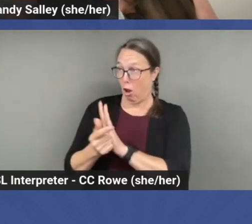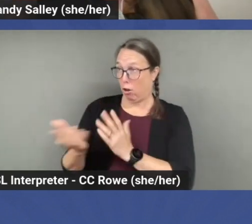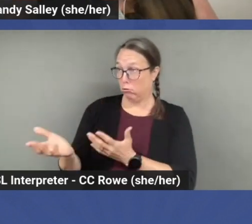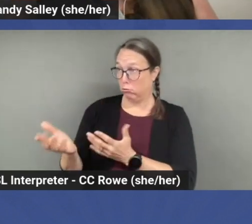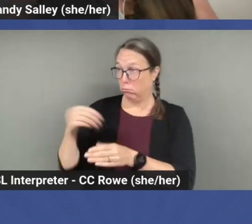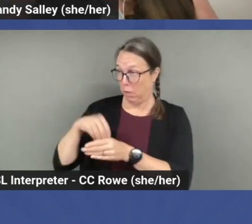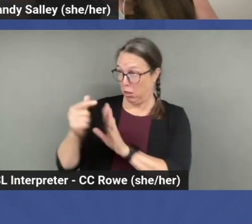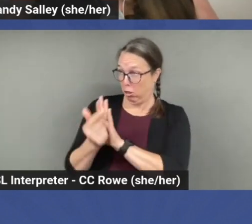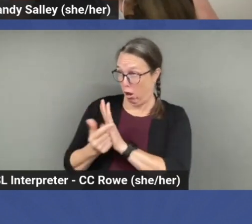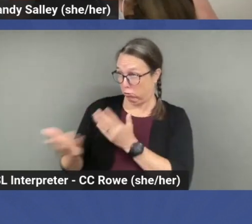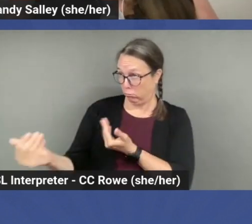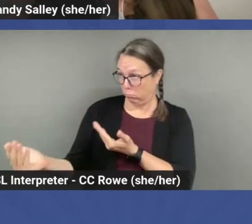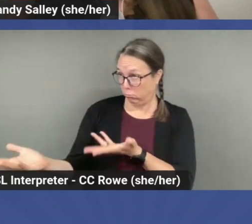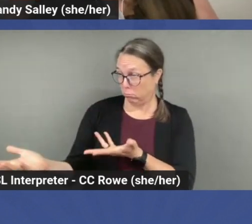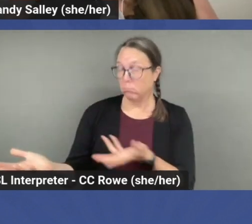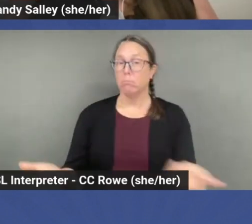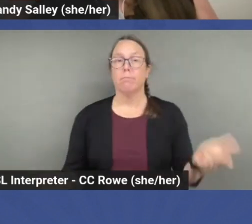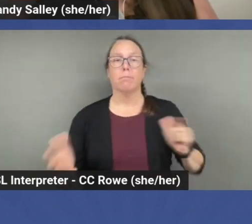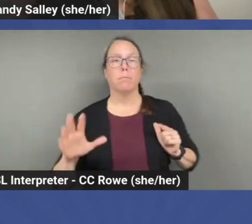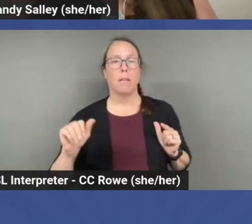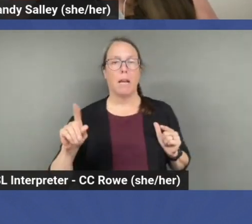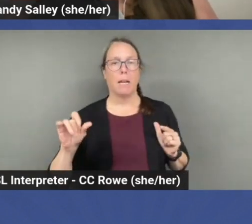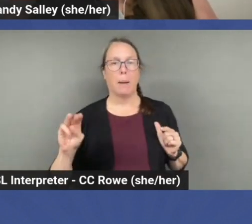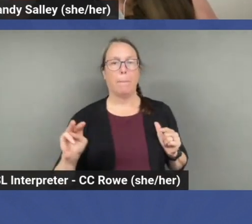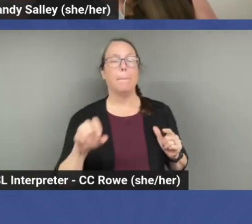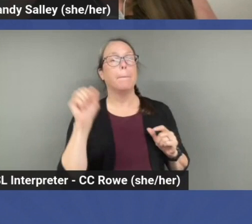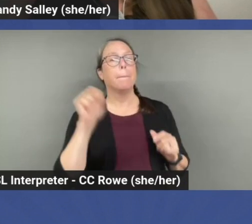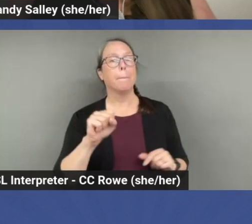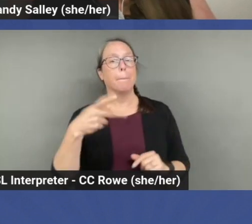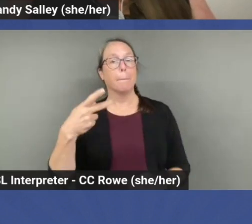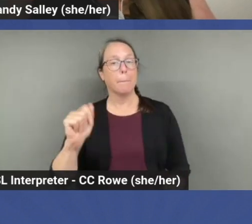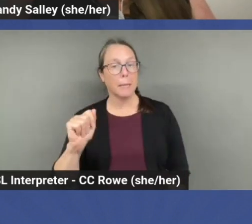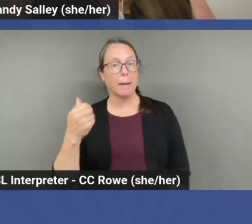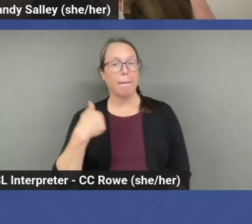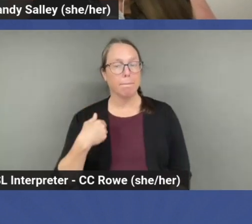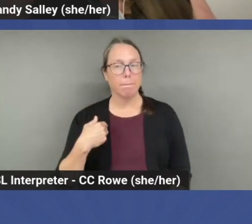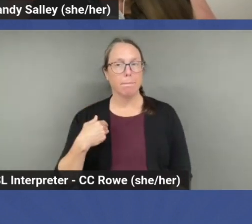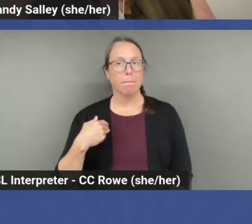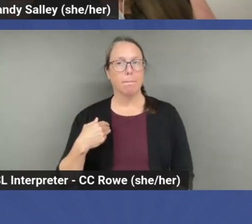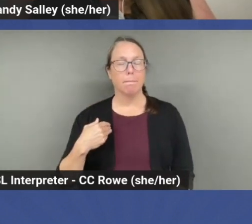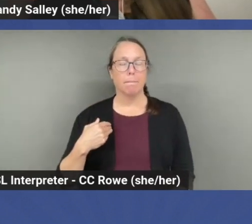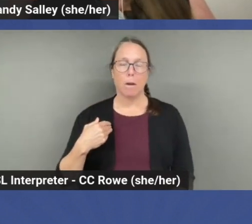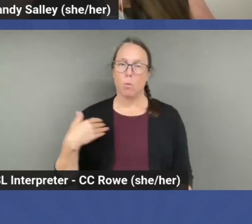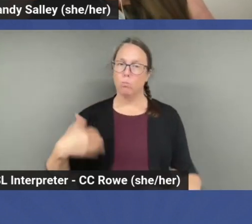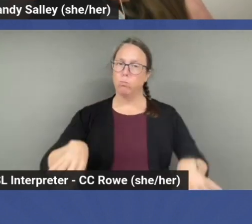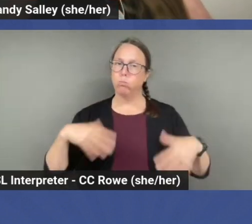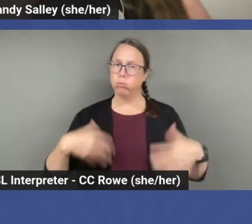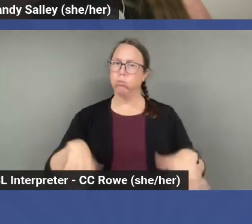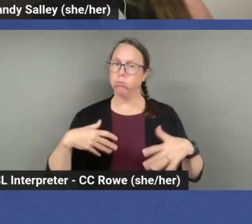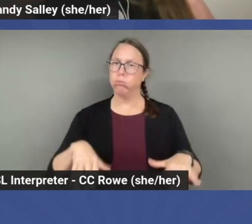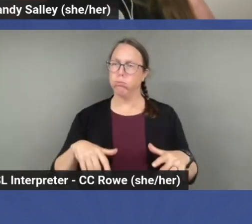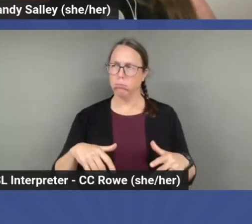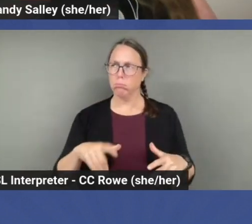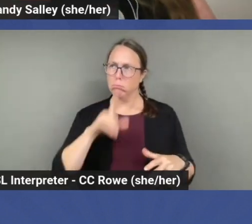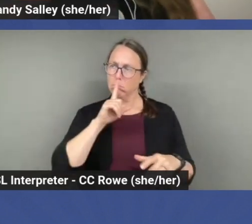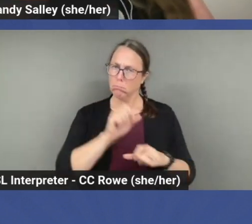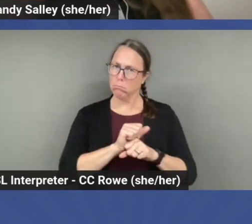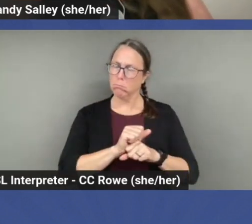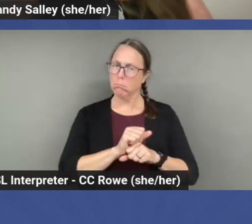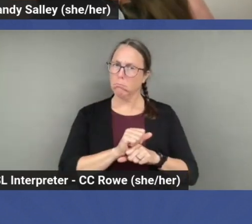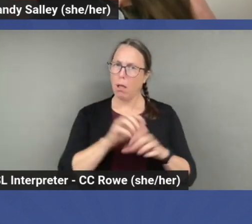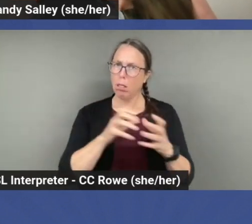our laws? Yeah, in Pennsylvania, there's been a half decent push